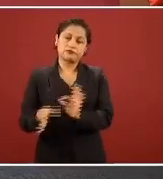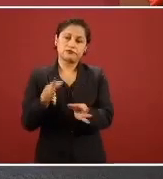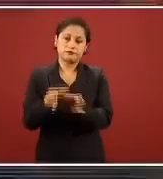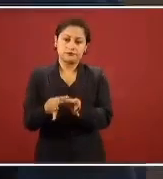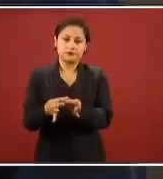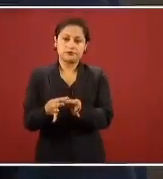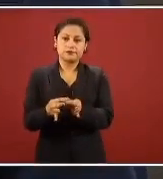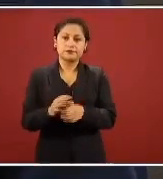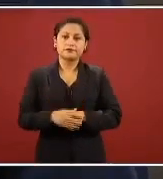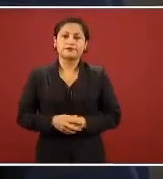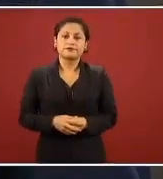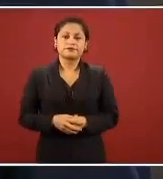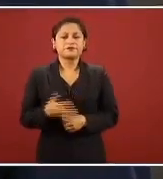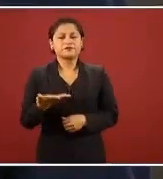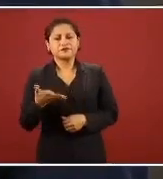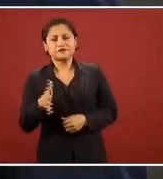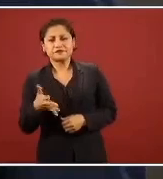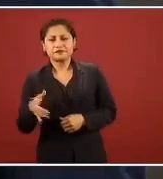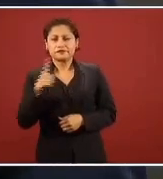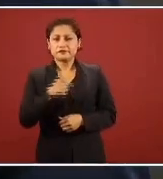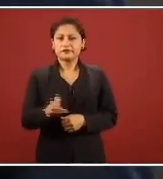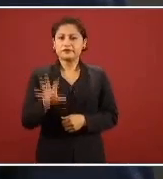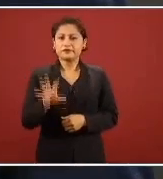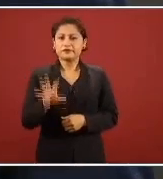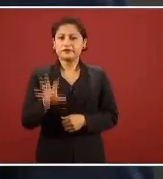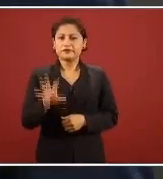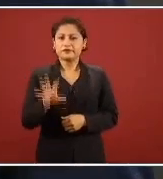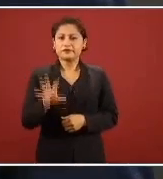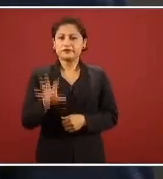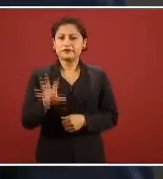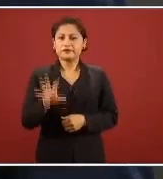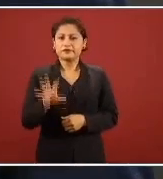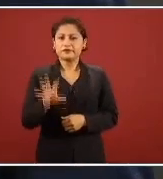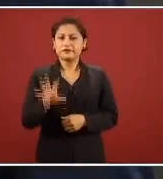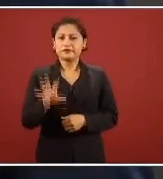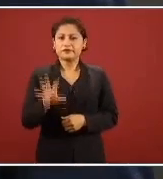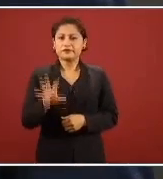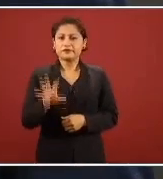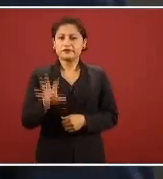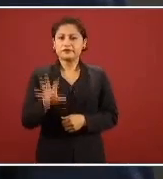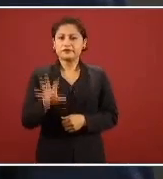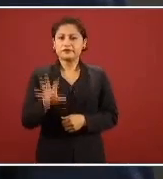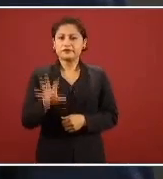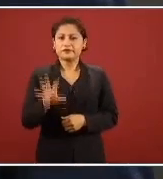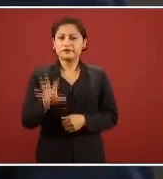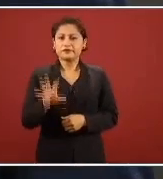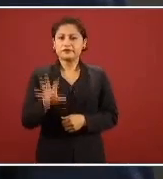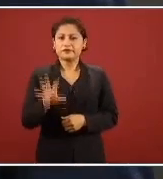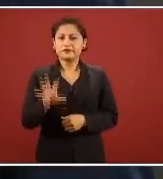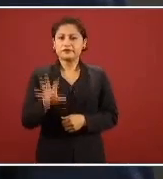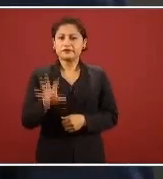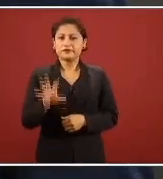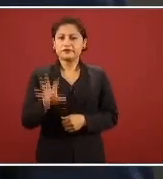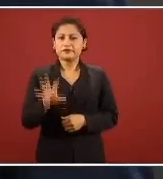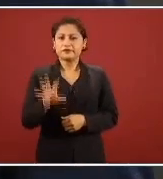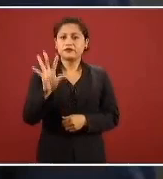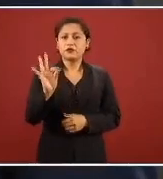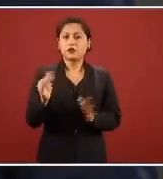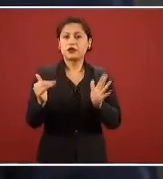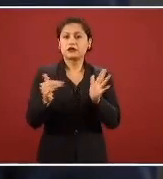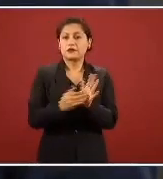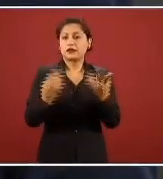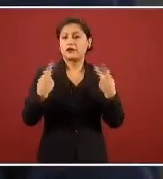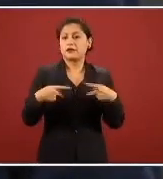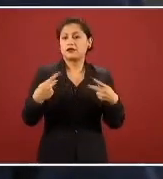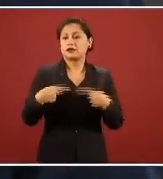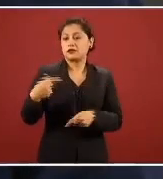tendremos como 140,000 elementos. And we will have about 140,000 elements